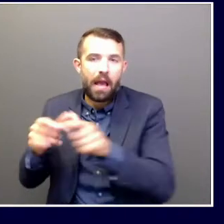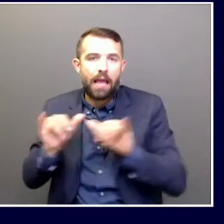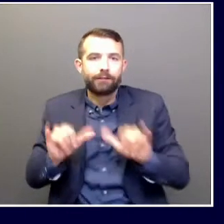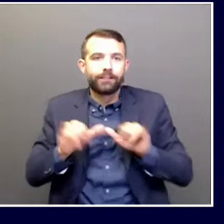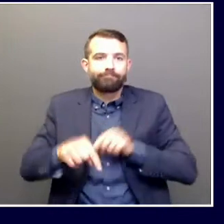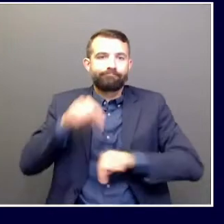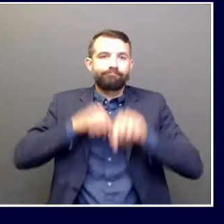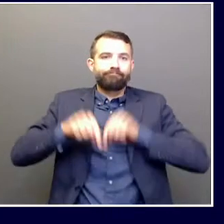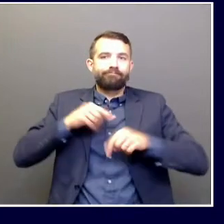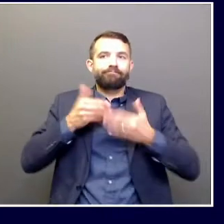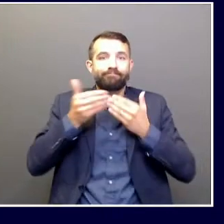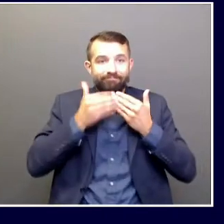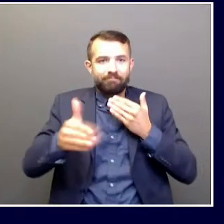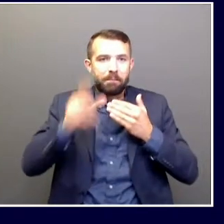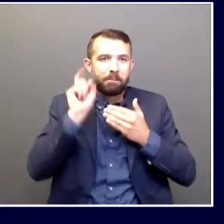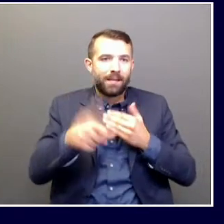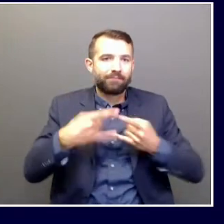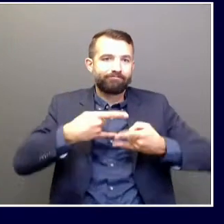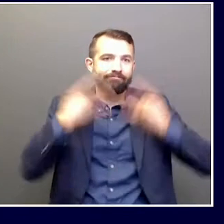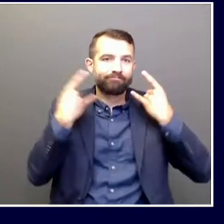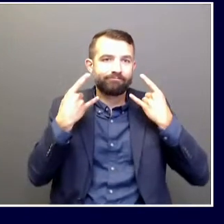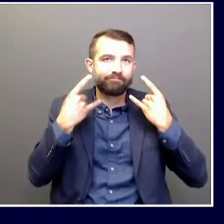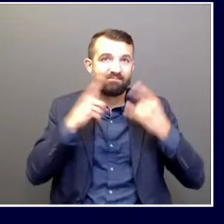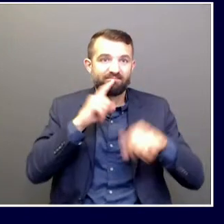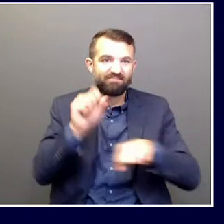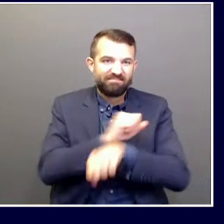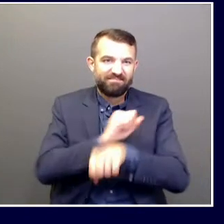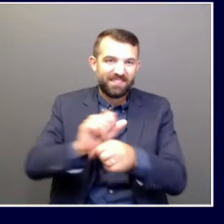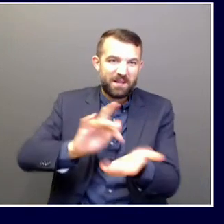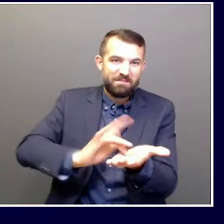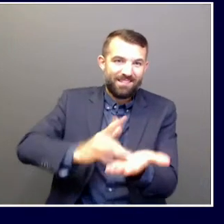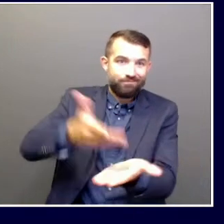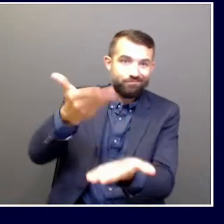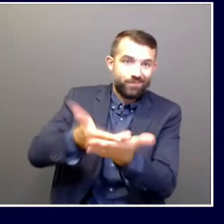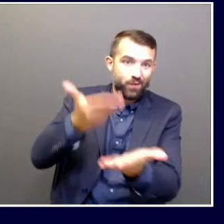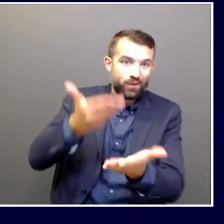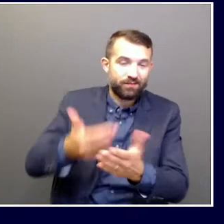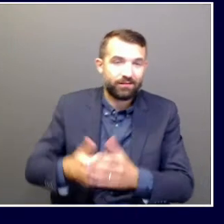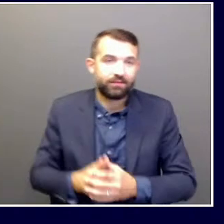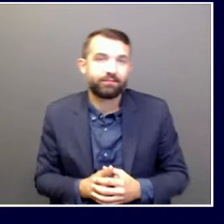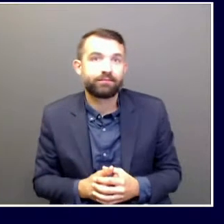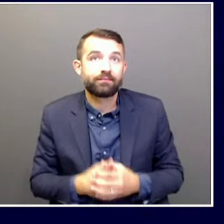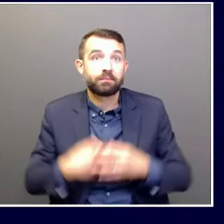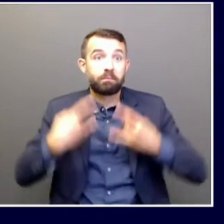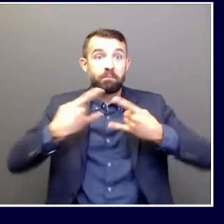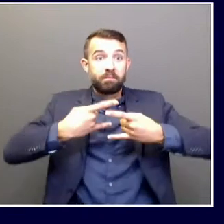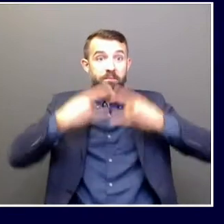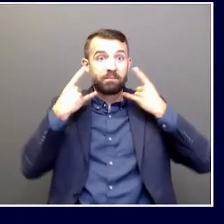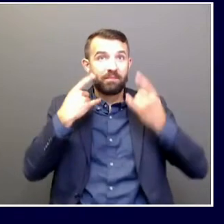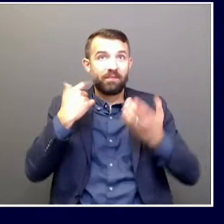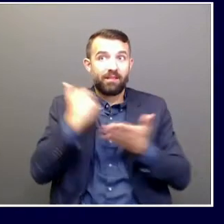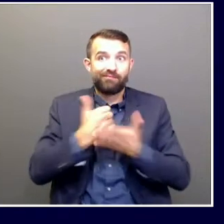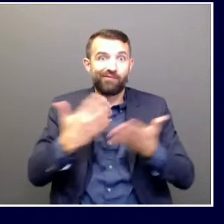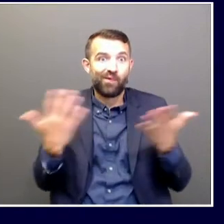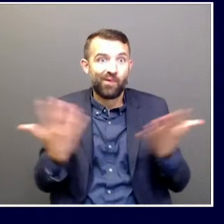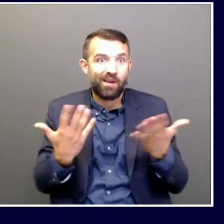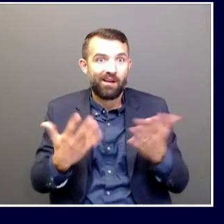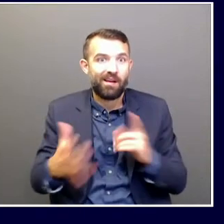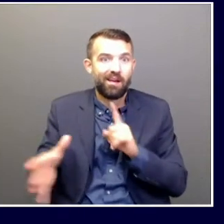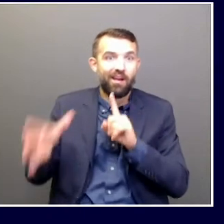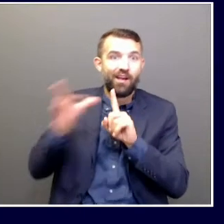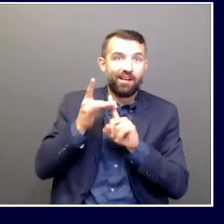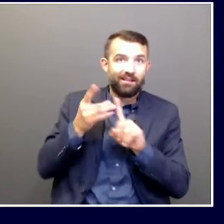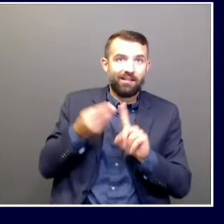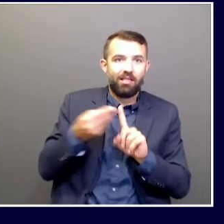and the medical fact that masking helps reduce the transmission of the virus, especially when you're in a school with kids who aren't eligible